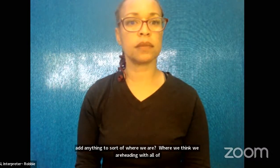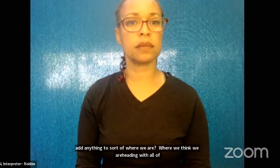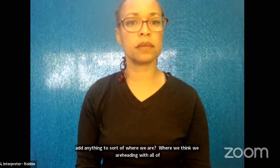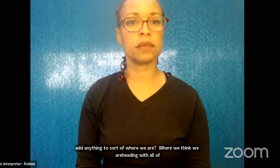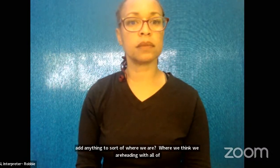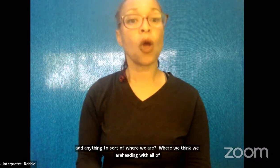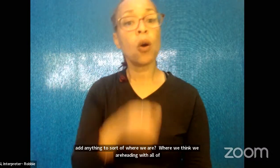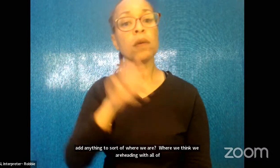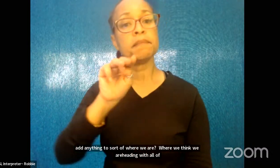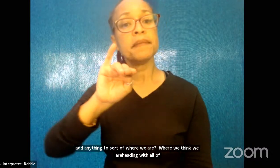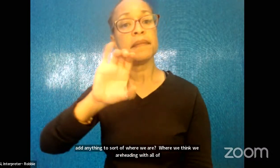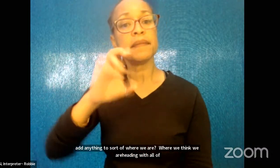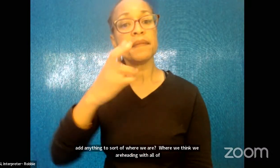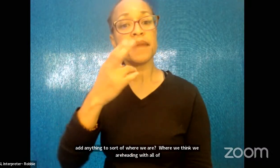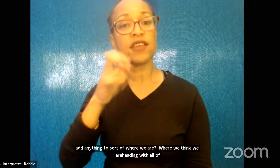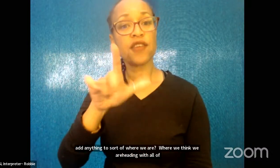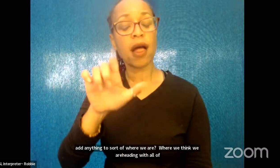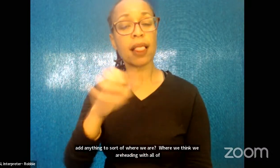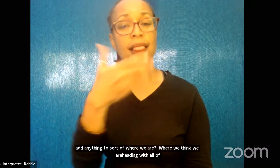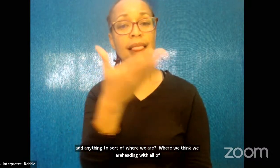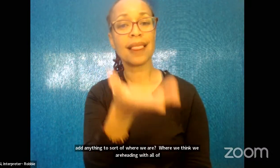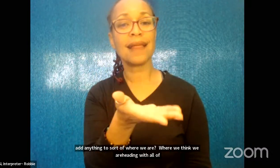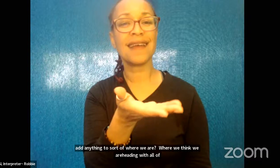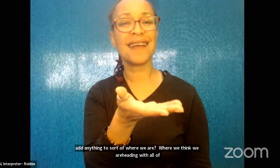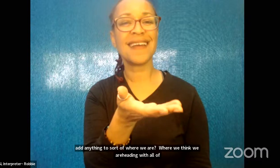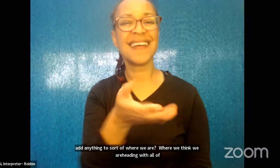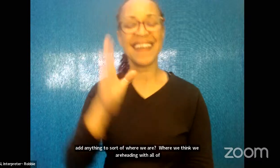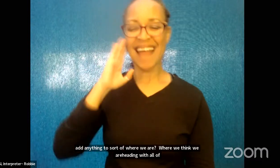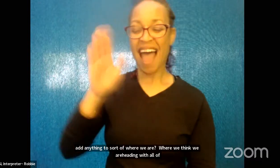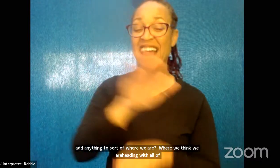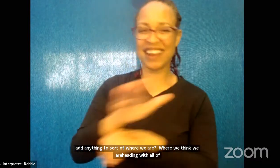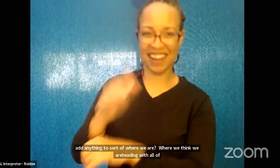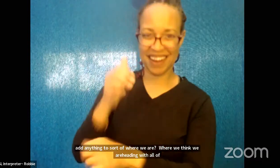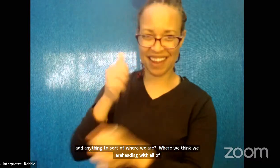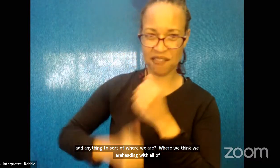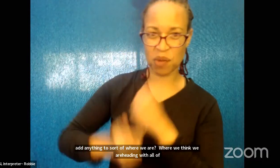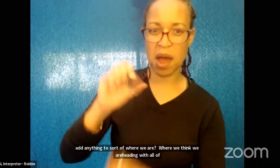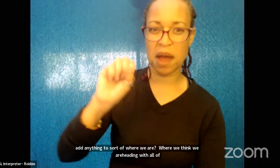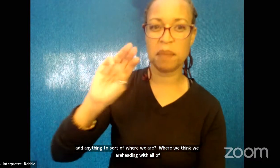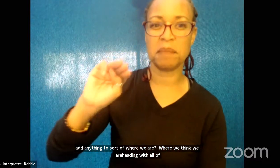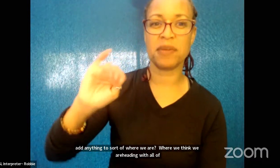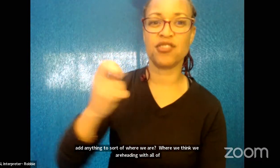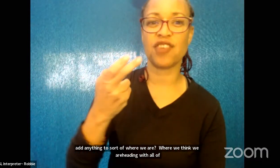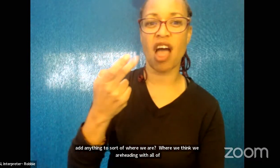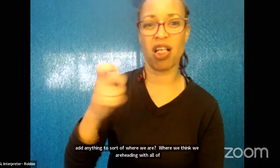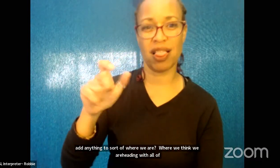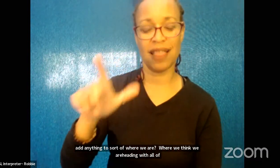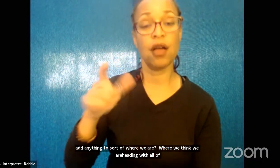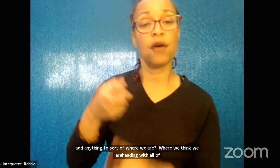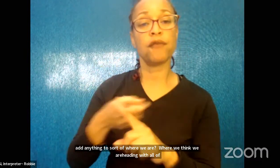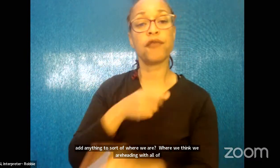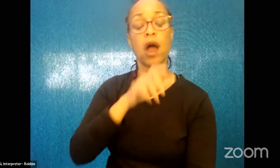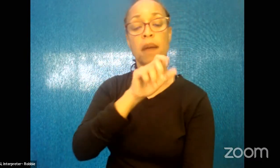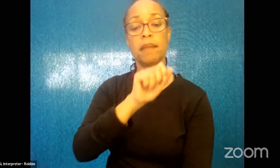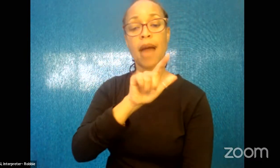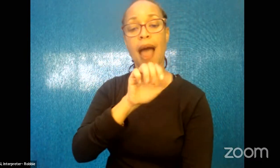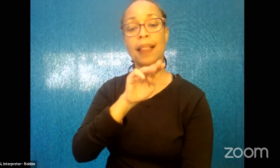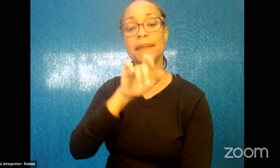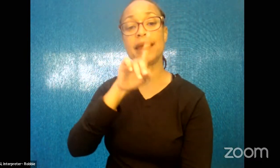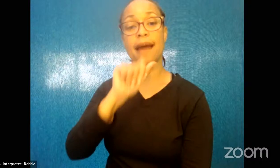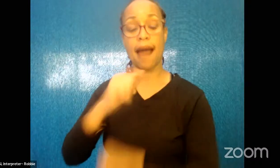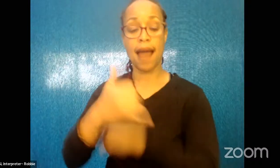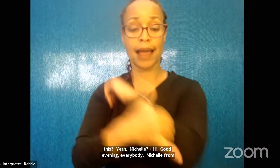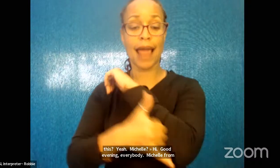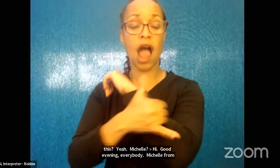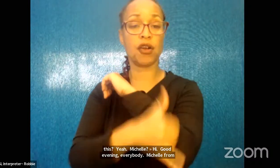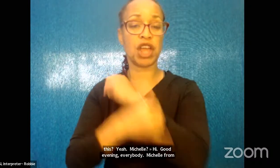Yeah, Michelle. Hi, good evening, everybody. Michelle Smith McDonald from Alameda County Office of Education.